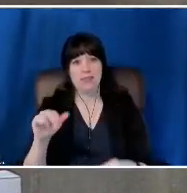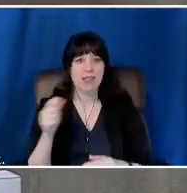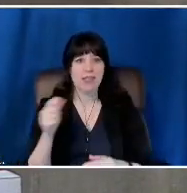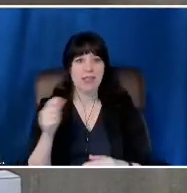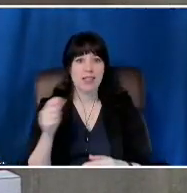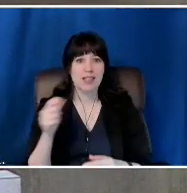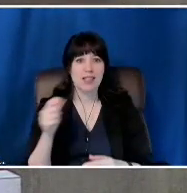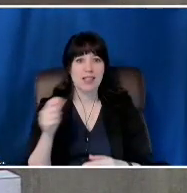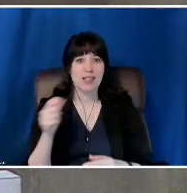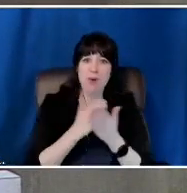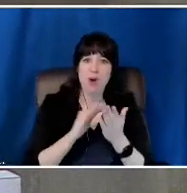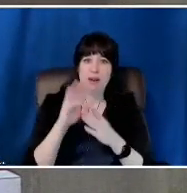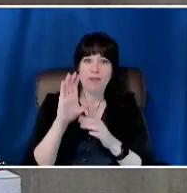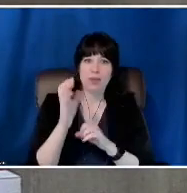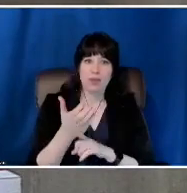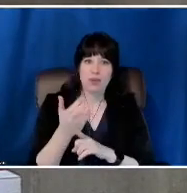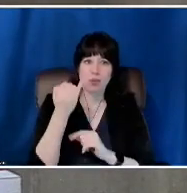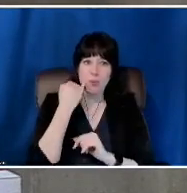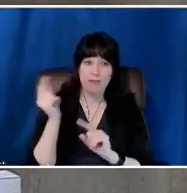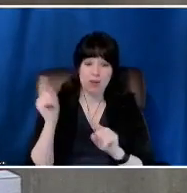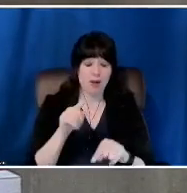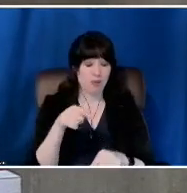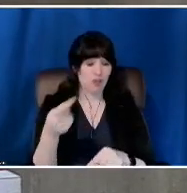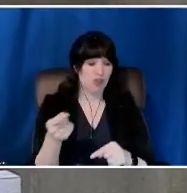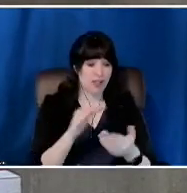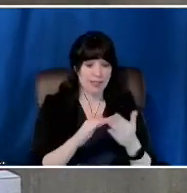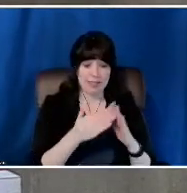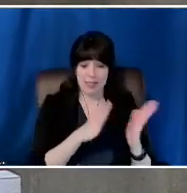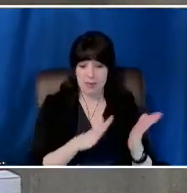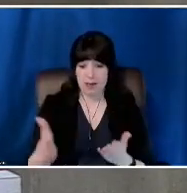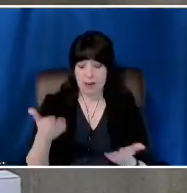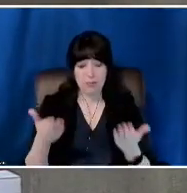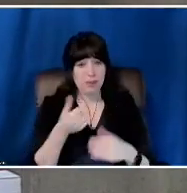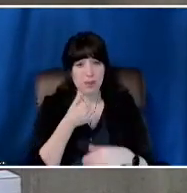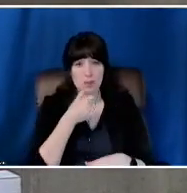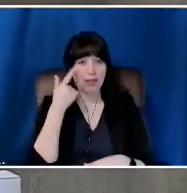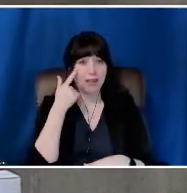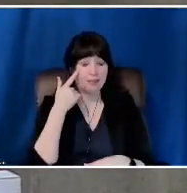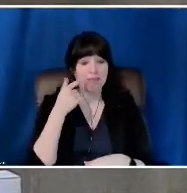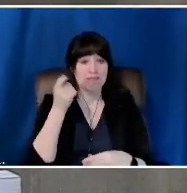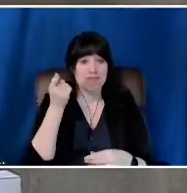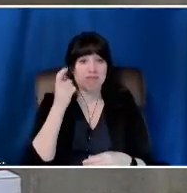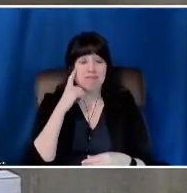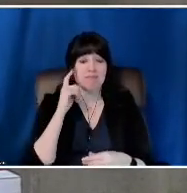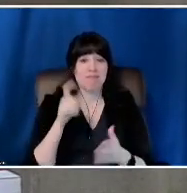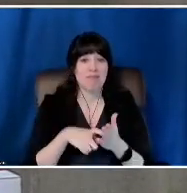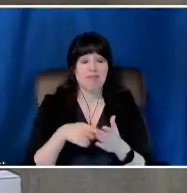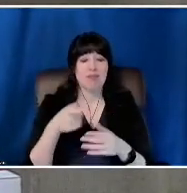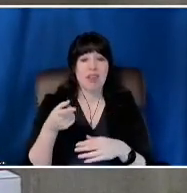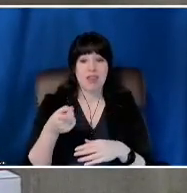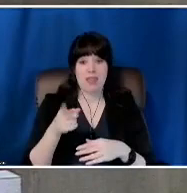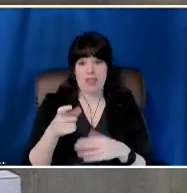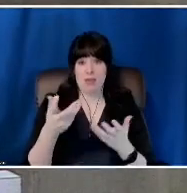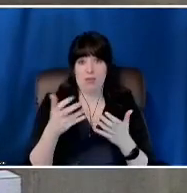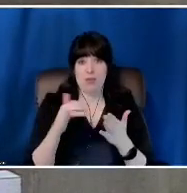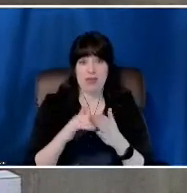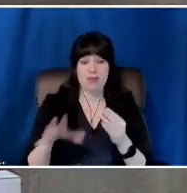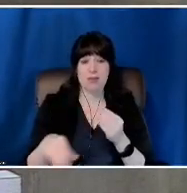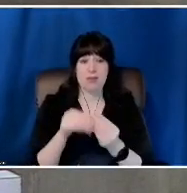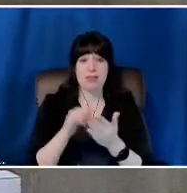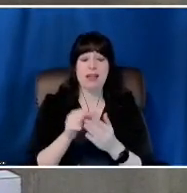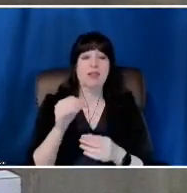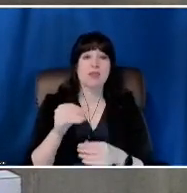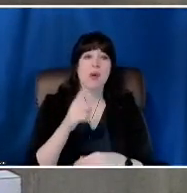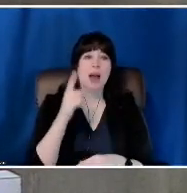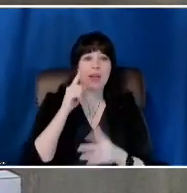that, you know, if you come in with just a city planner, you might not necessarily get to that same outcome if you don't have the robust engagement. So I think starting